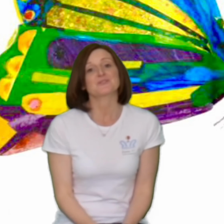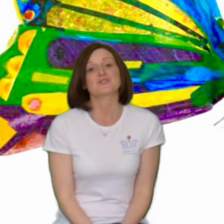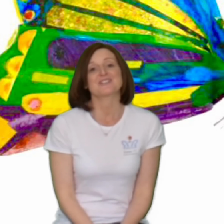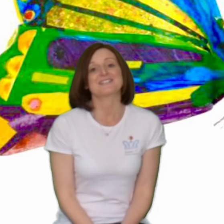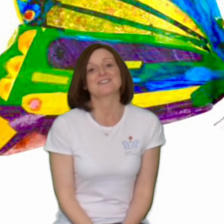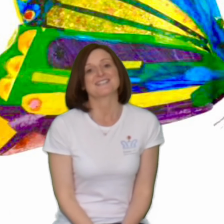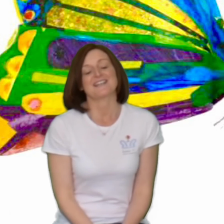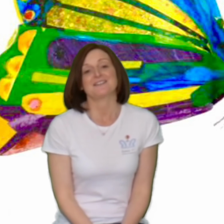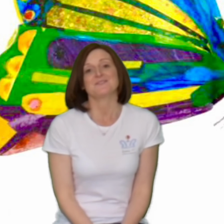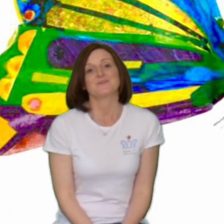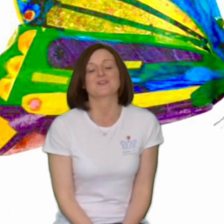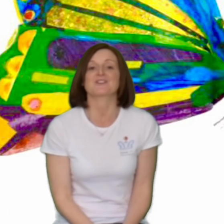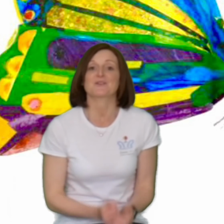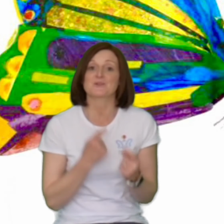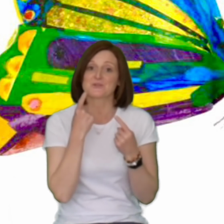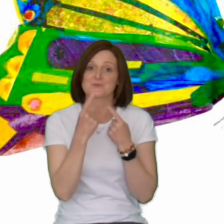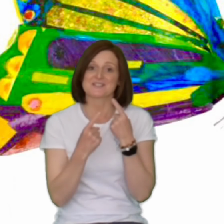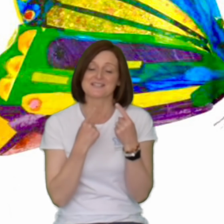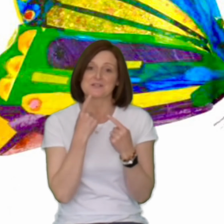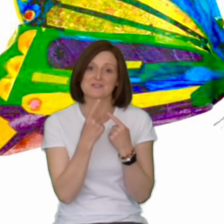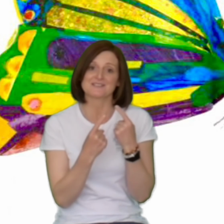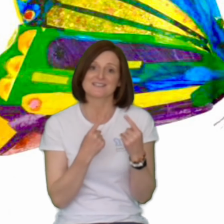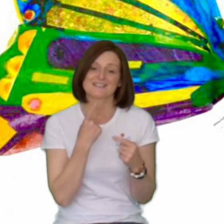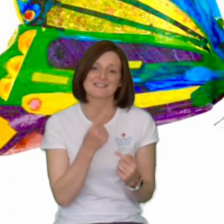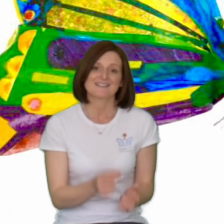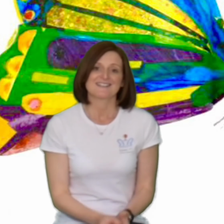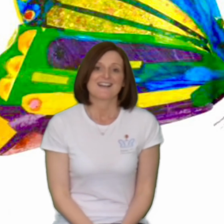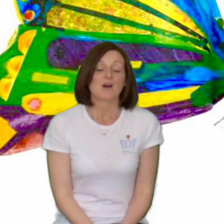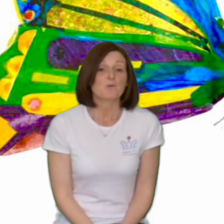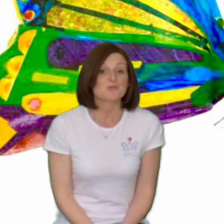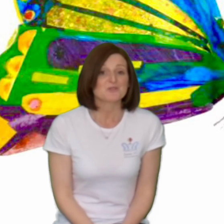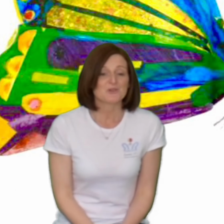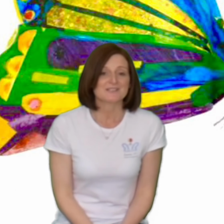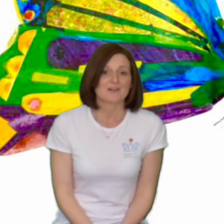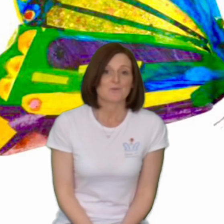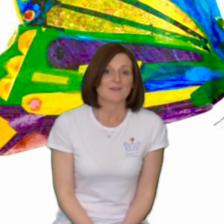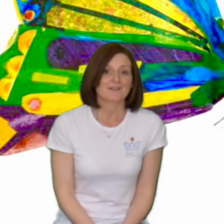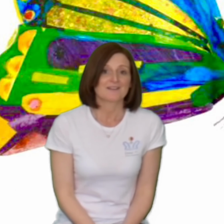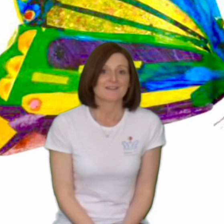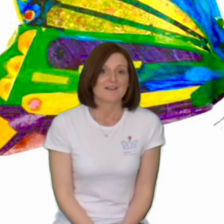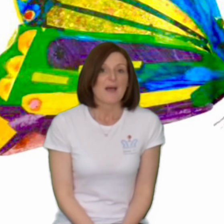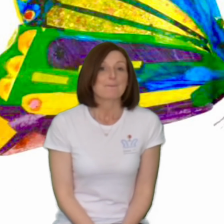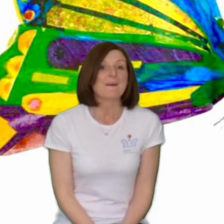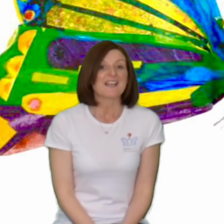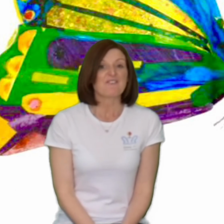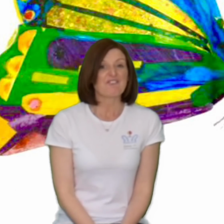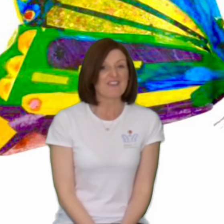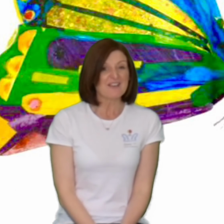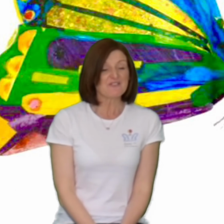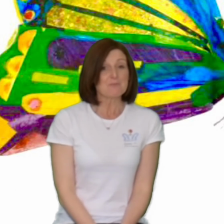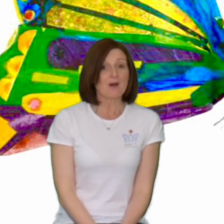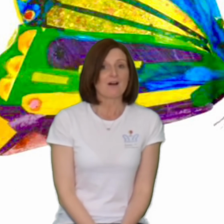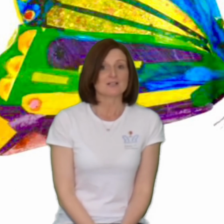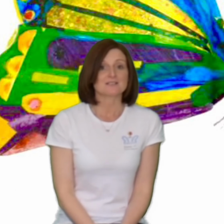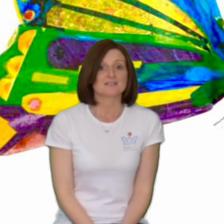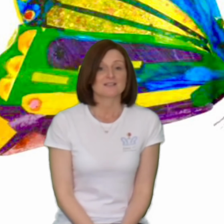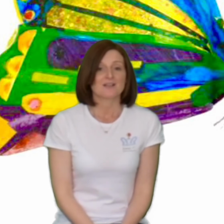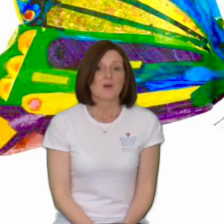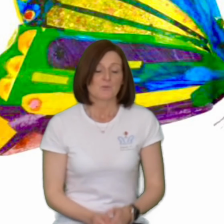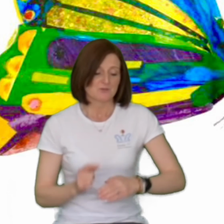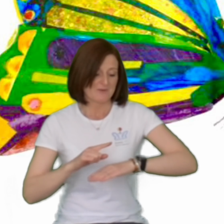Thank you for joining us again for another story session. I hope you enjoyed that one. My favourite